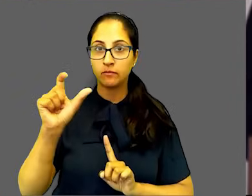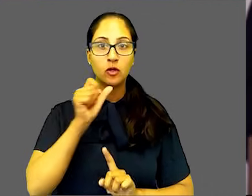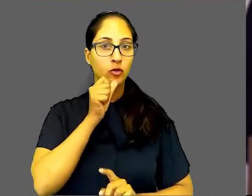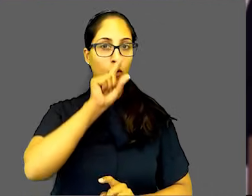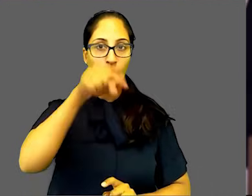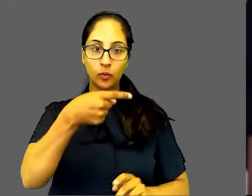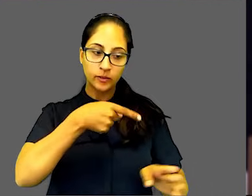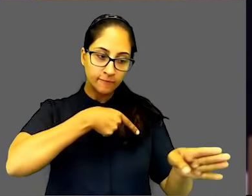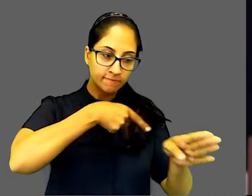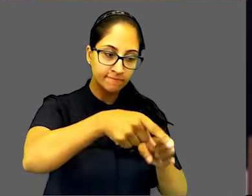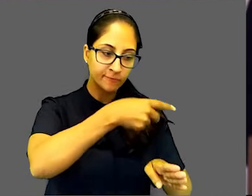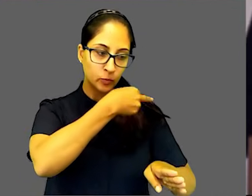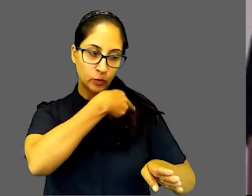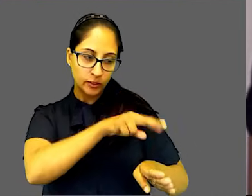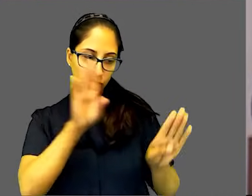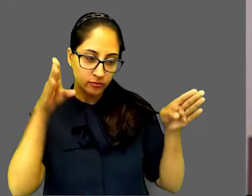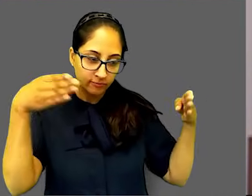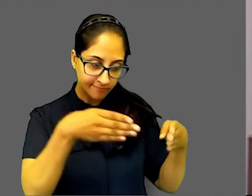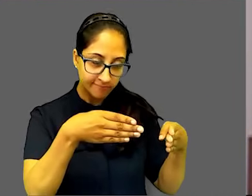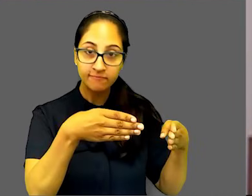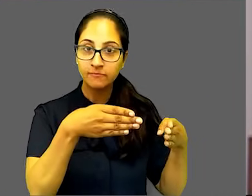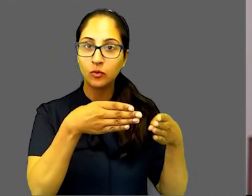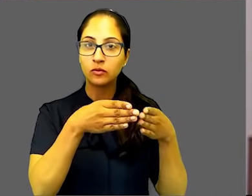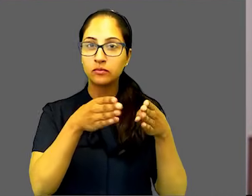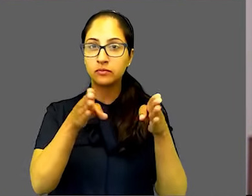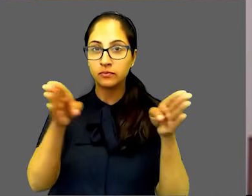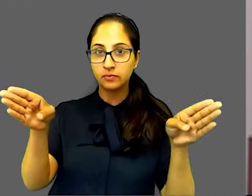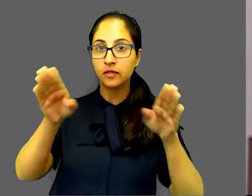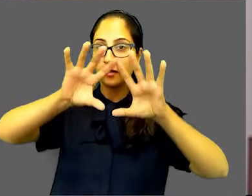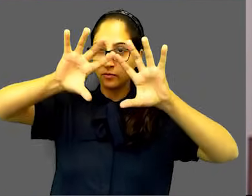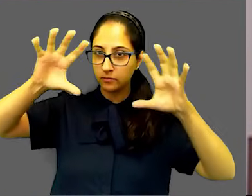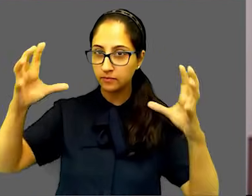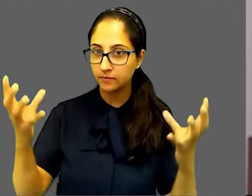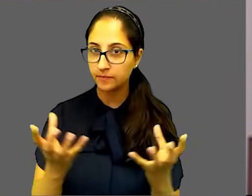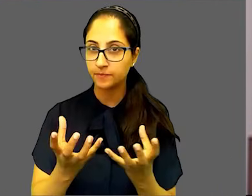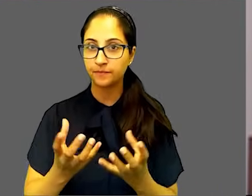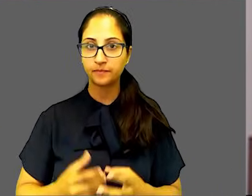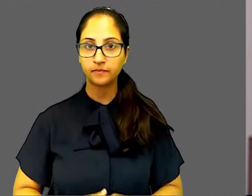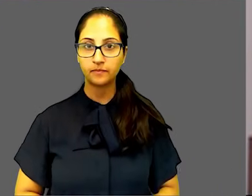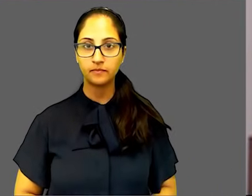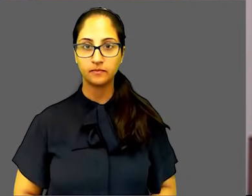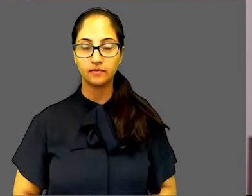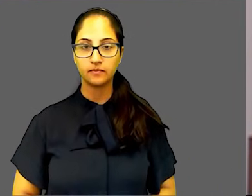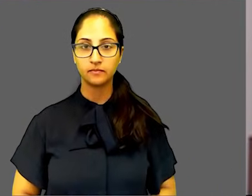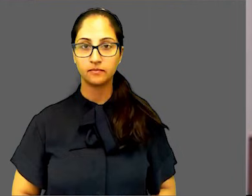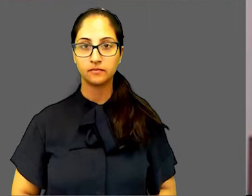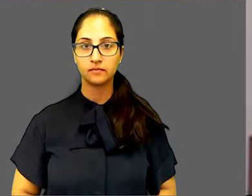rather than emphasizing the more narrow domain of theological dialectic.